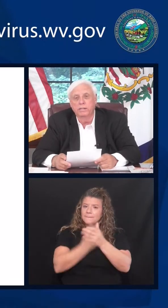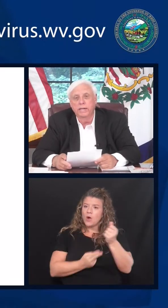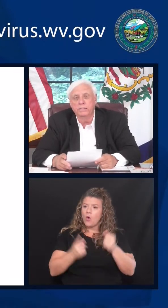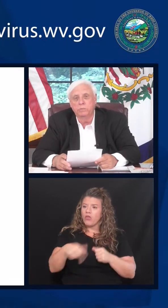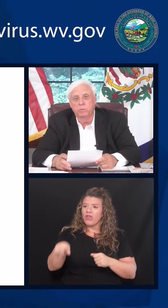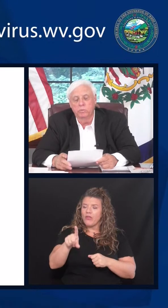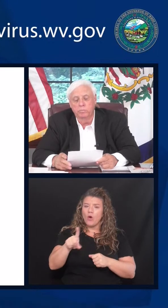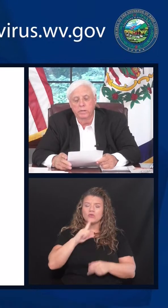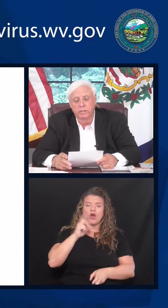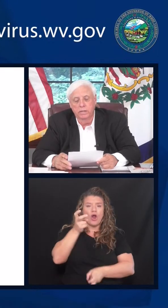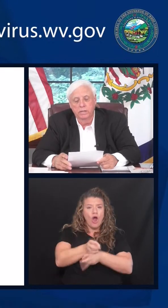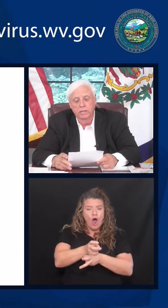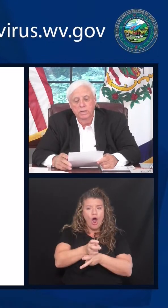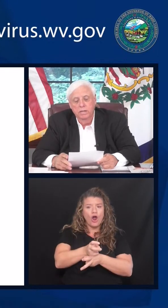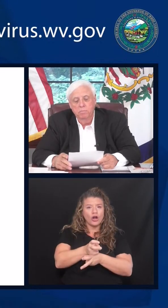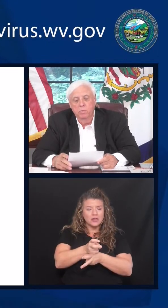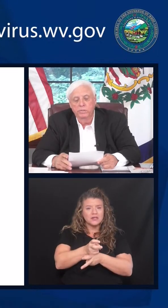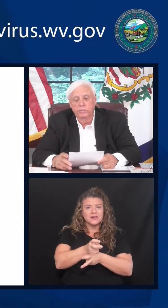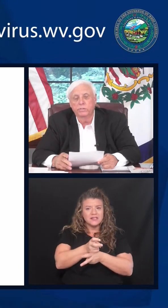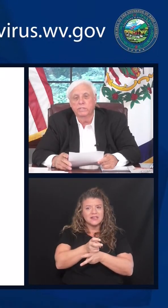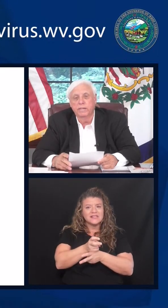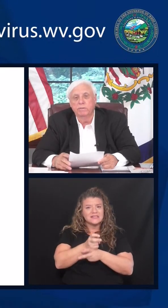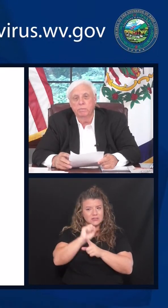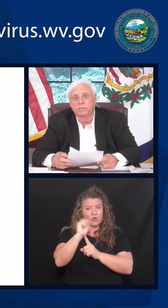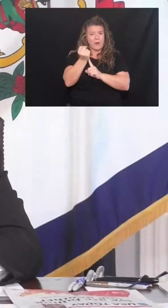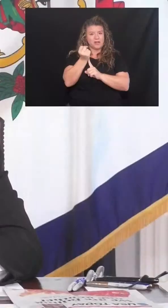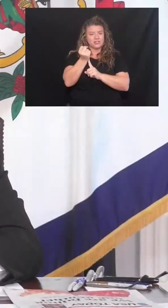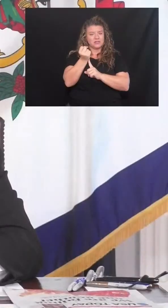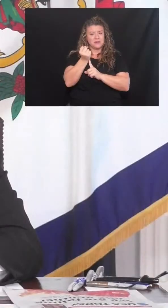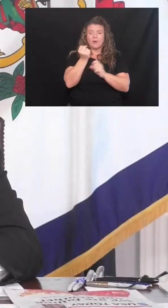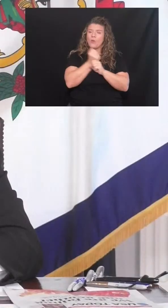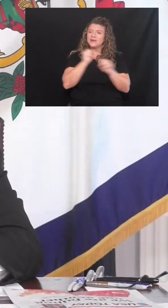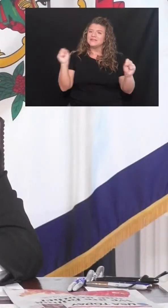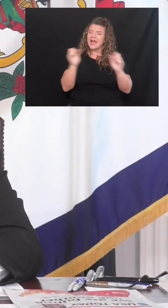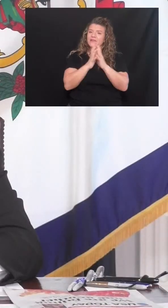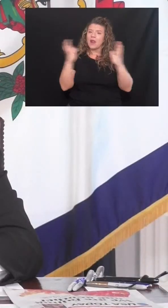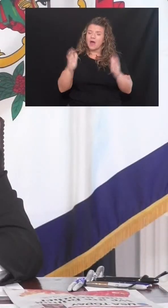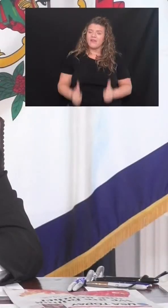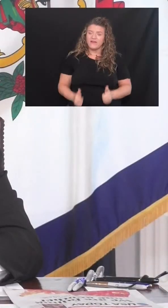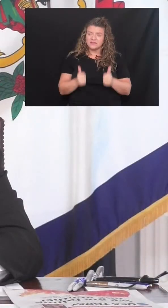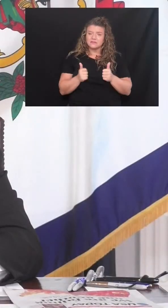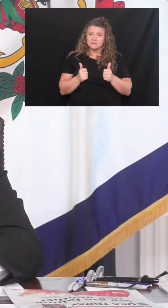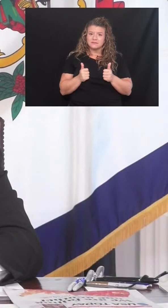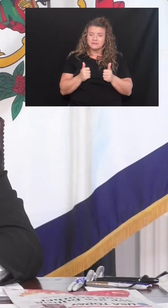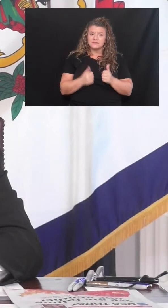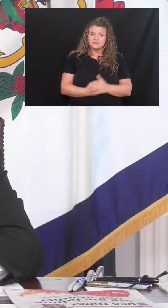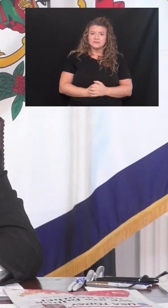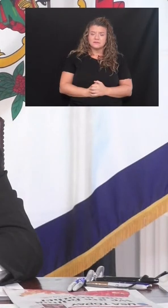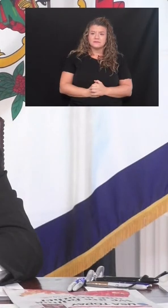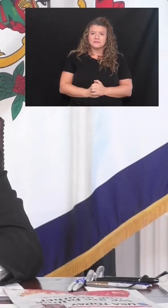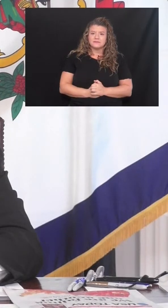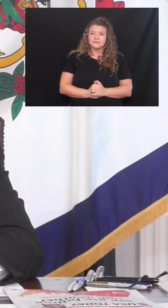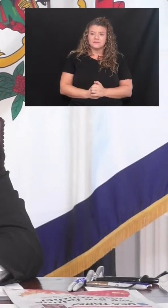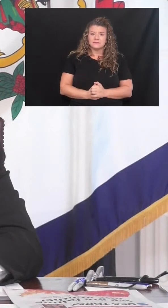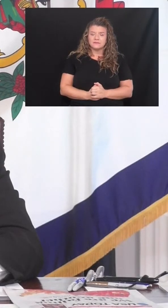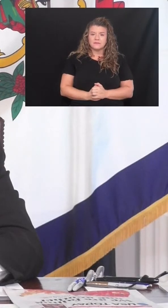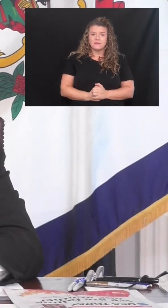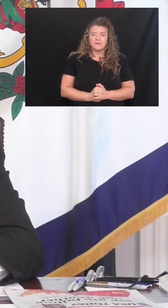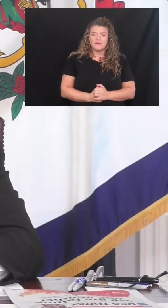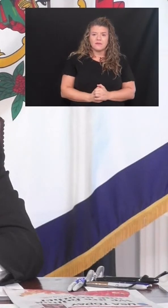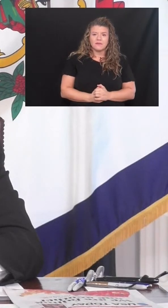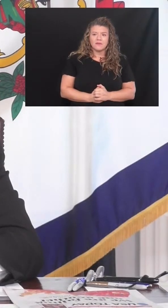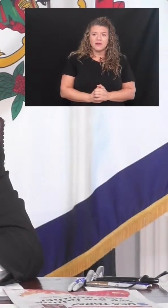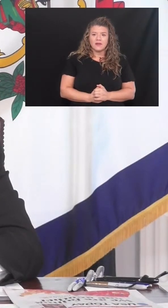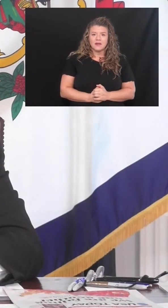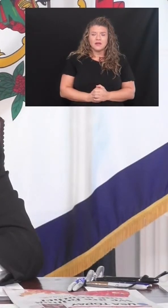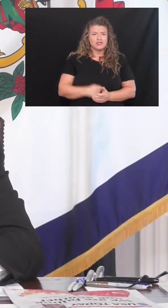and intangible, but we sure saved a bunch of lives. And so I think we sure spent a